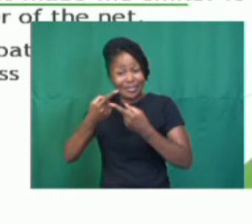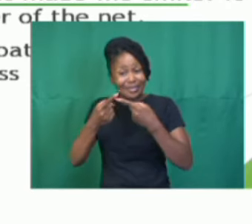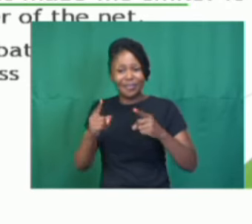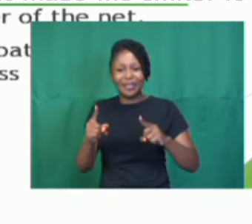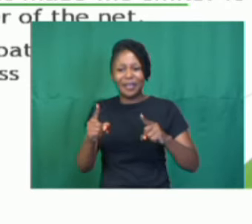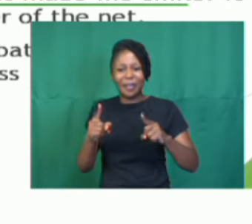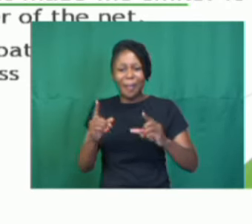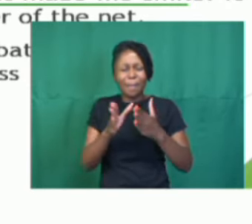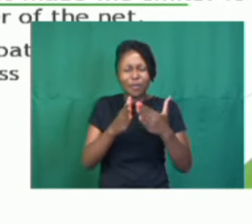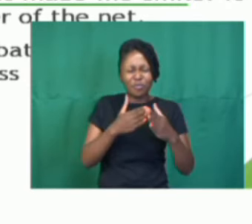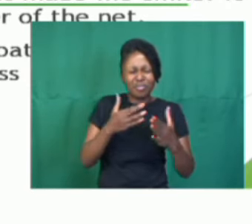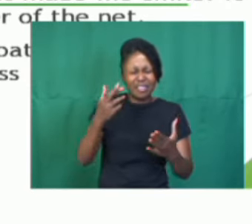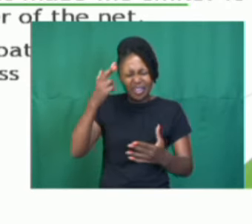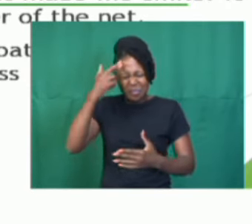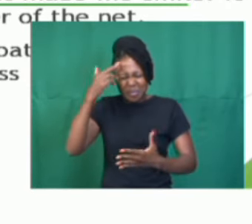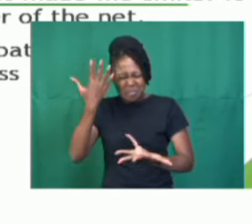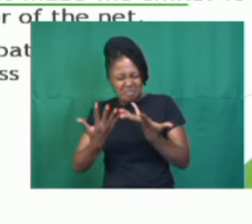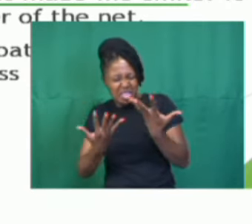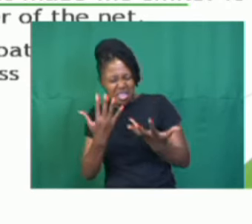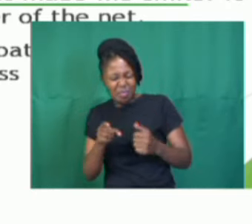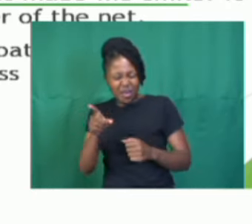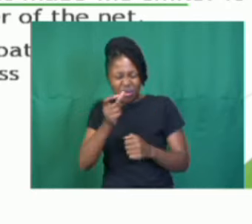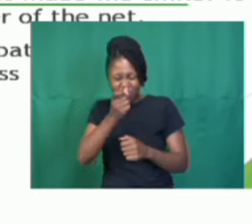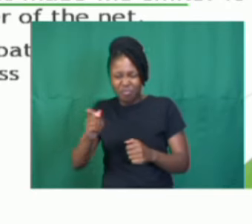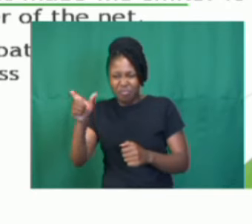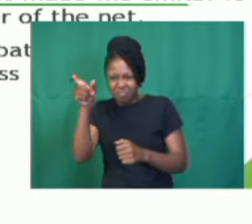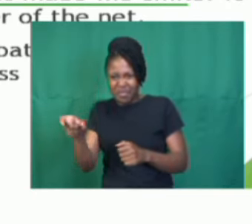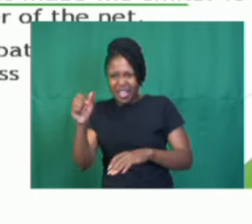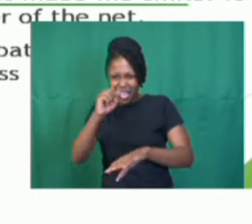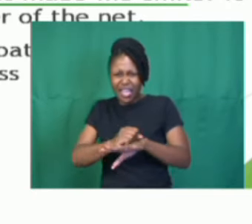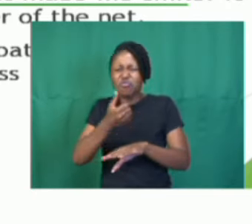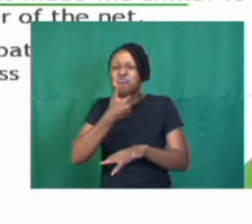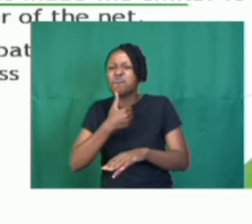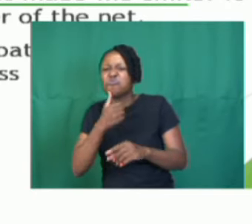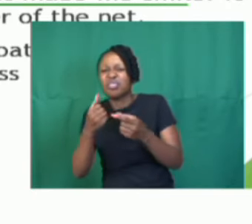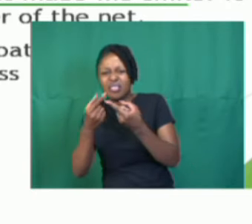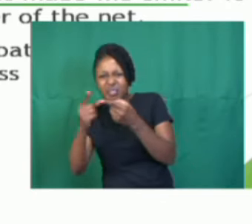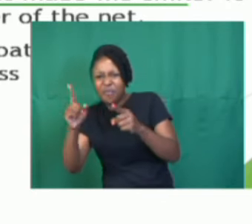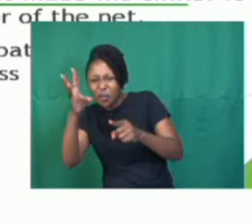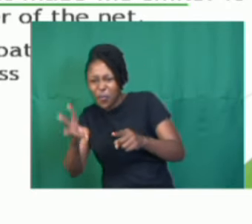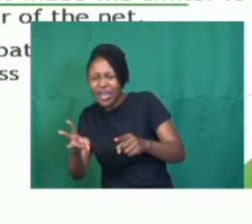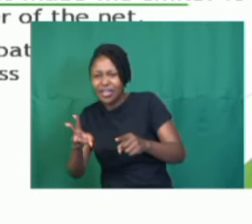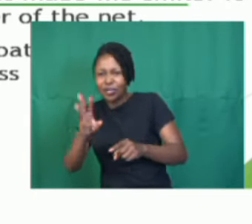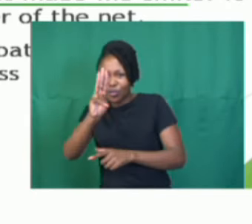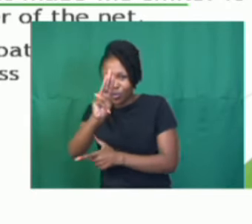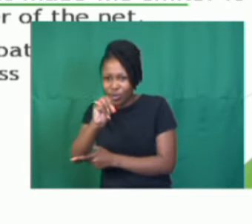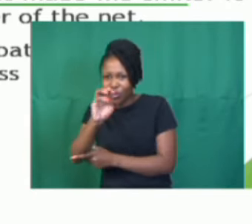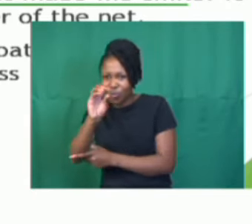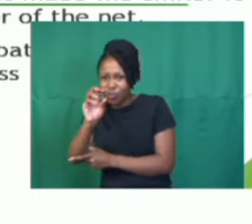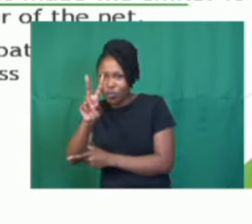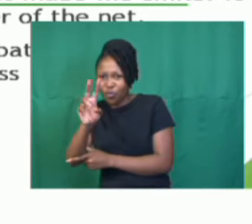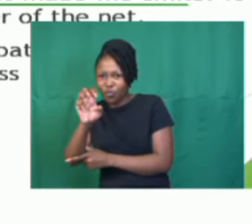believe, could have simply used the word moved, because it is the ball. But now when he says the